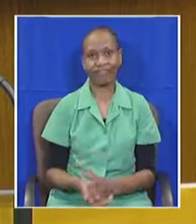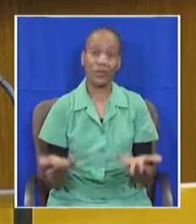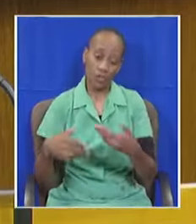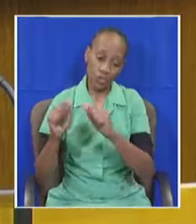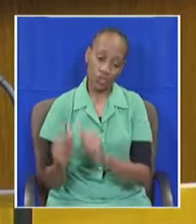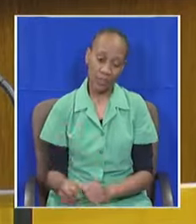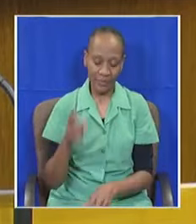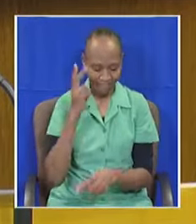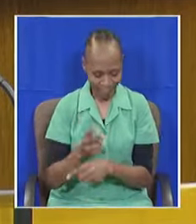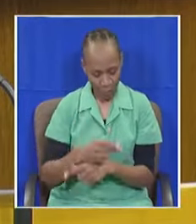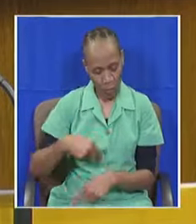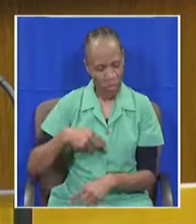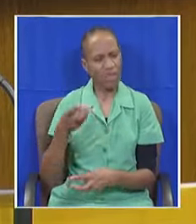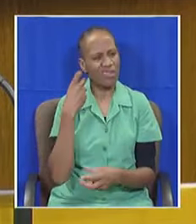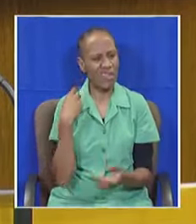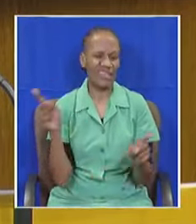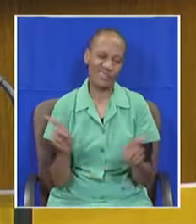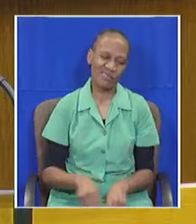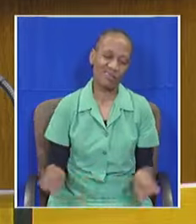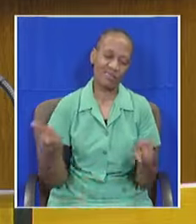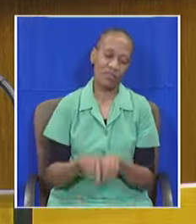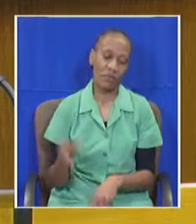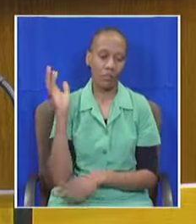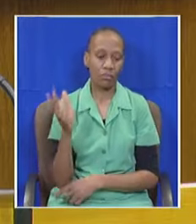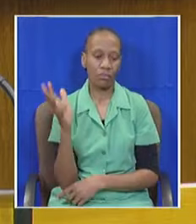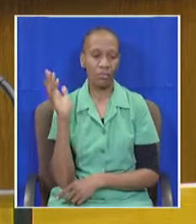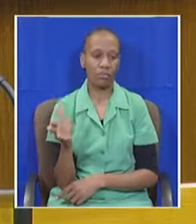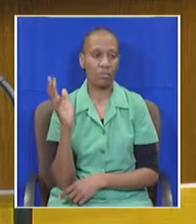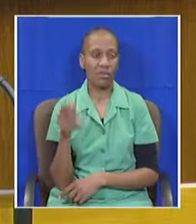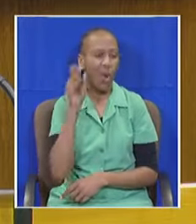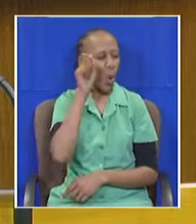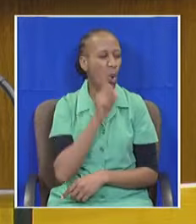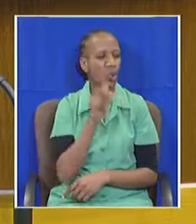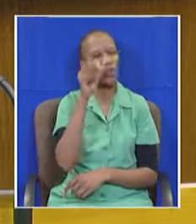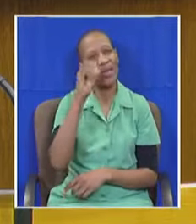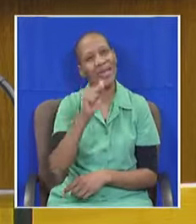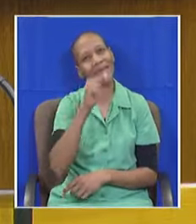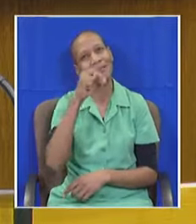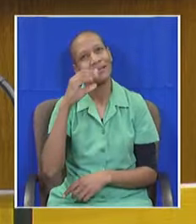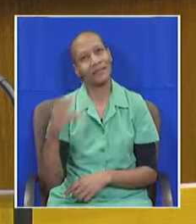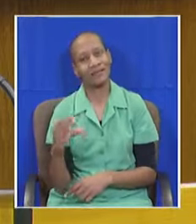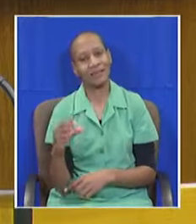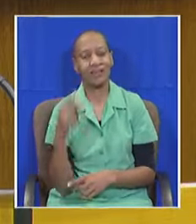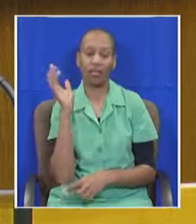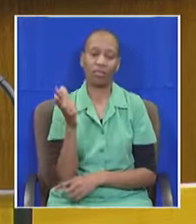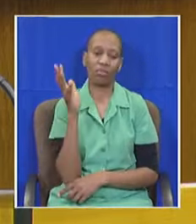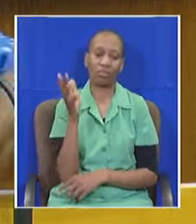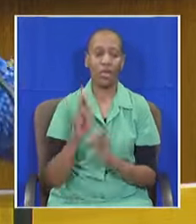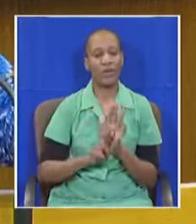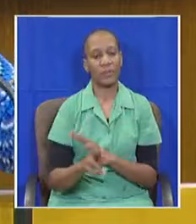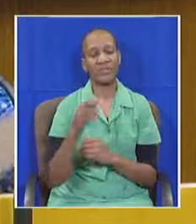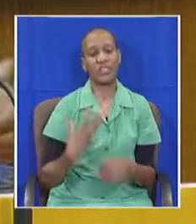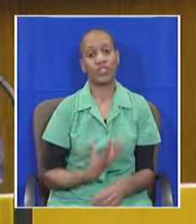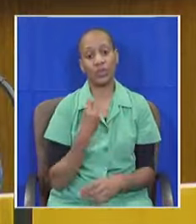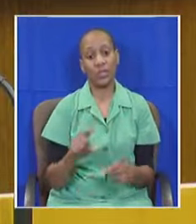once again hear the same recycled jargon from old ANC people masquerading as poster boys for young people like the next